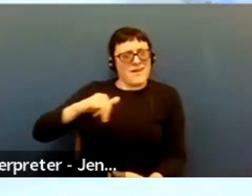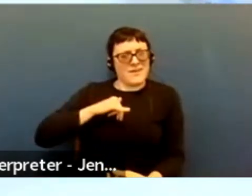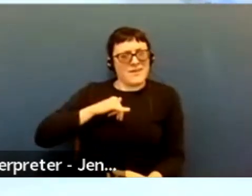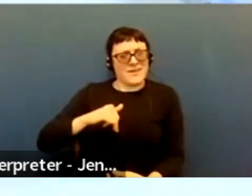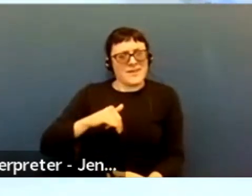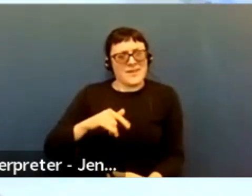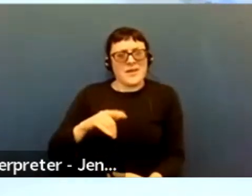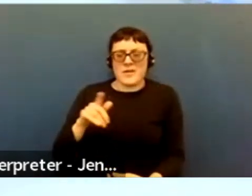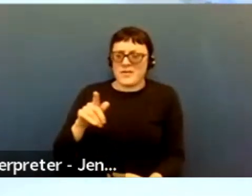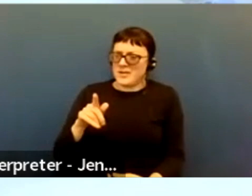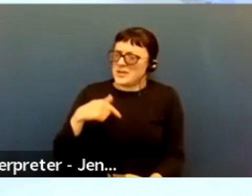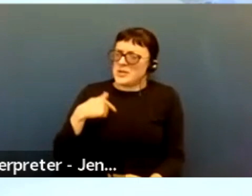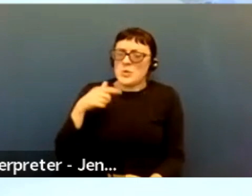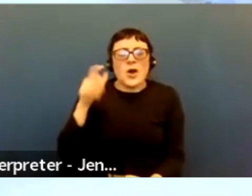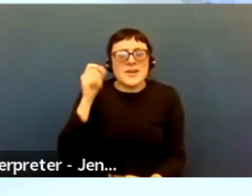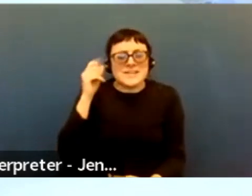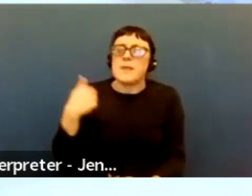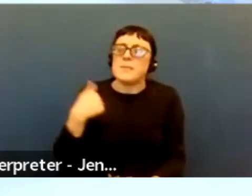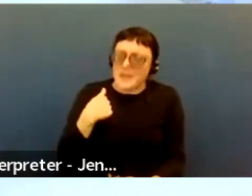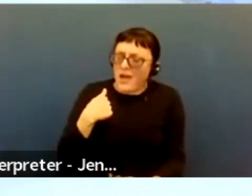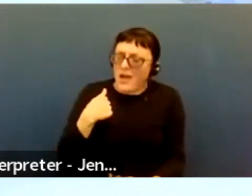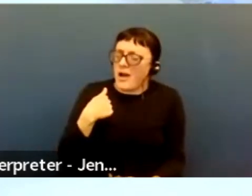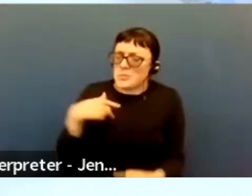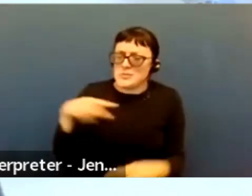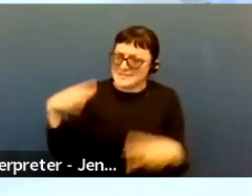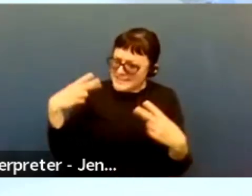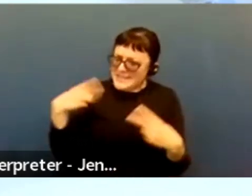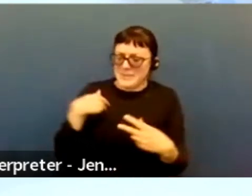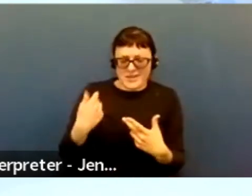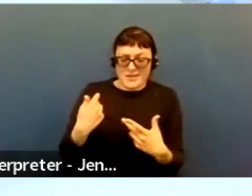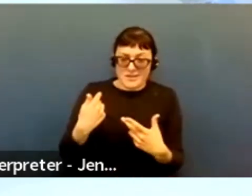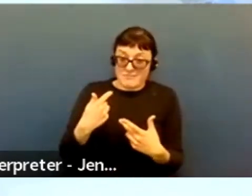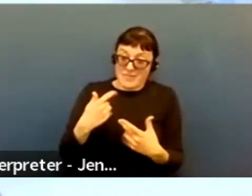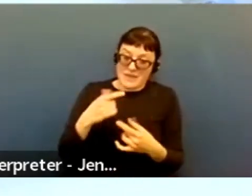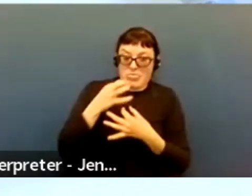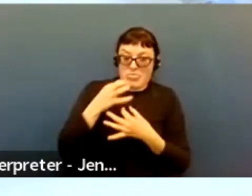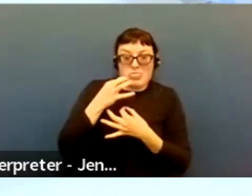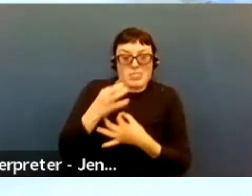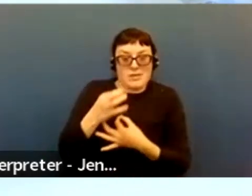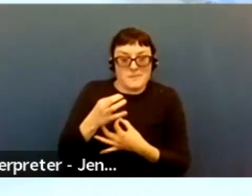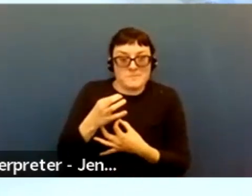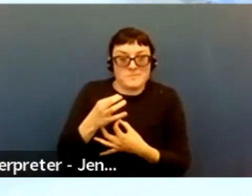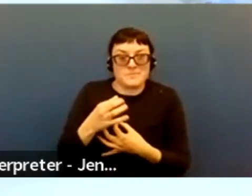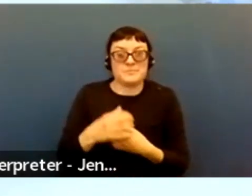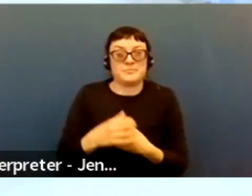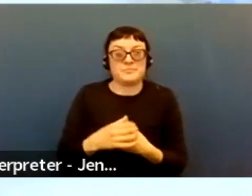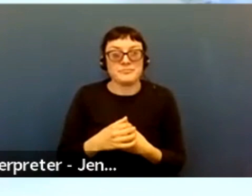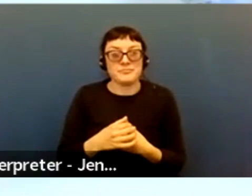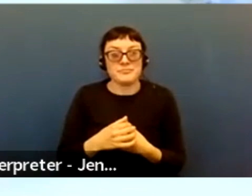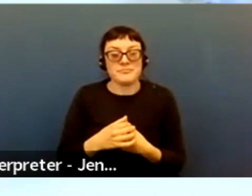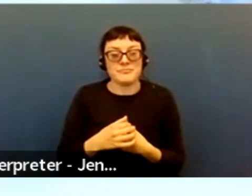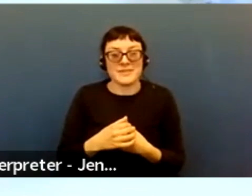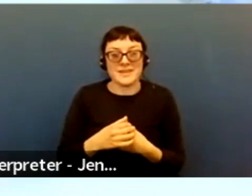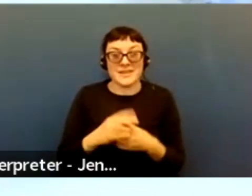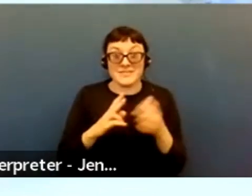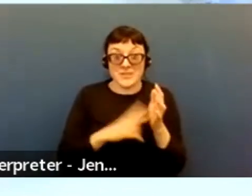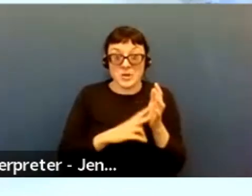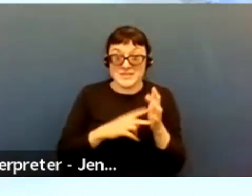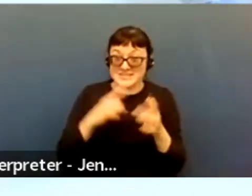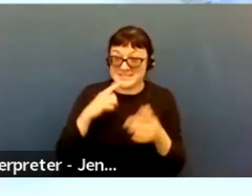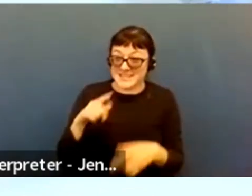She's seeing somebody who gets her and sees her, which is always sexy. And